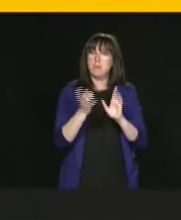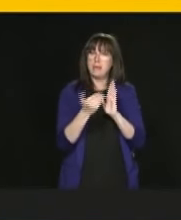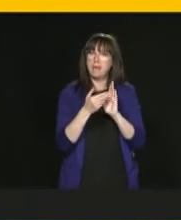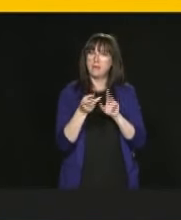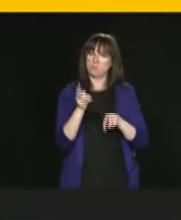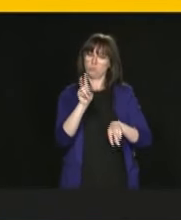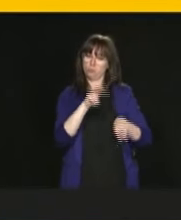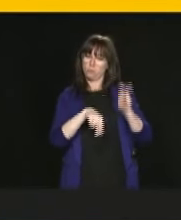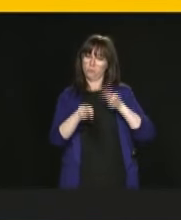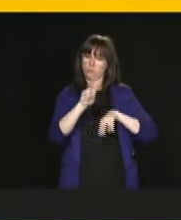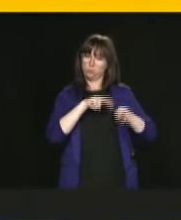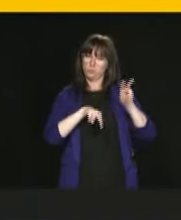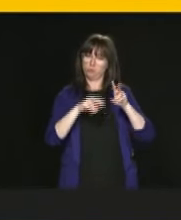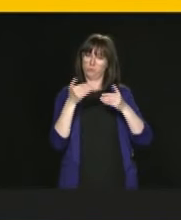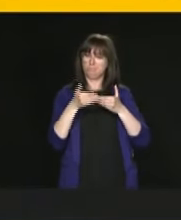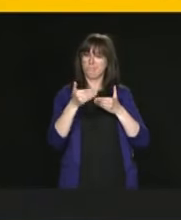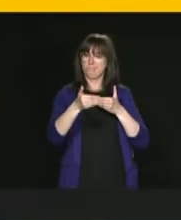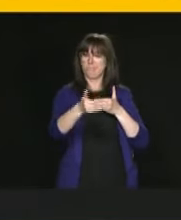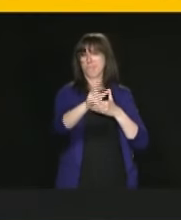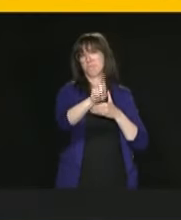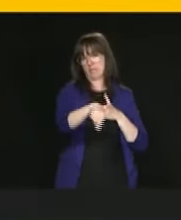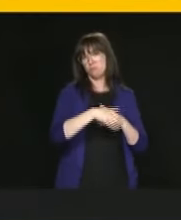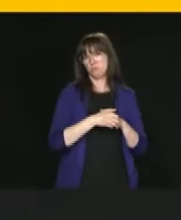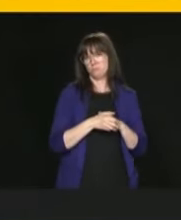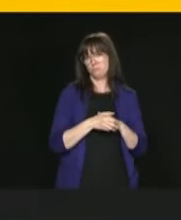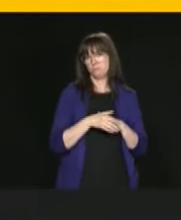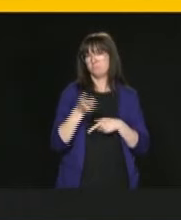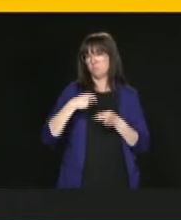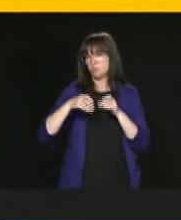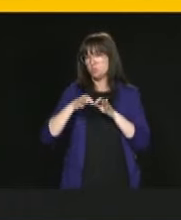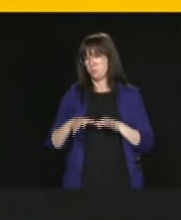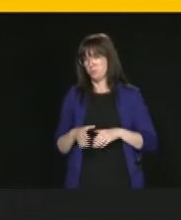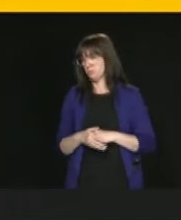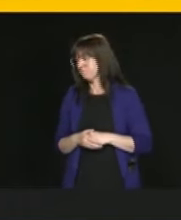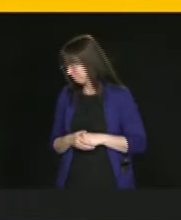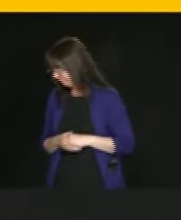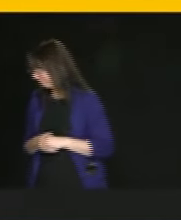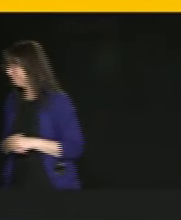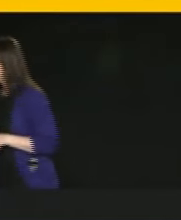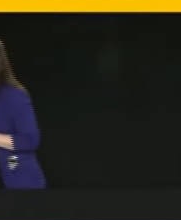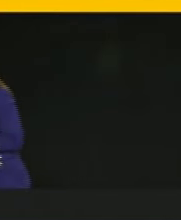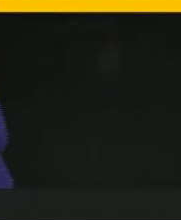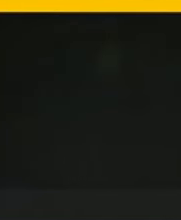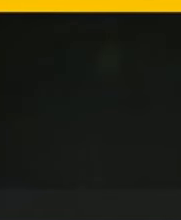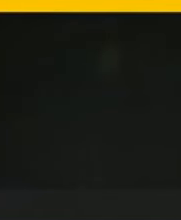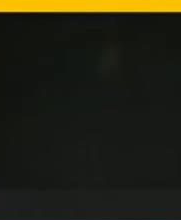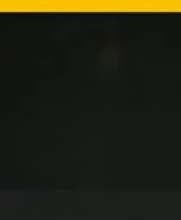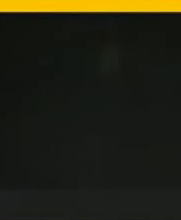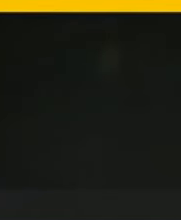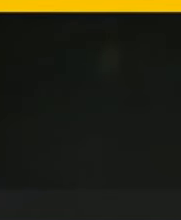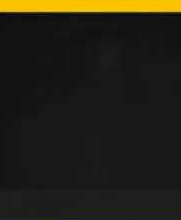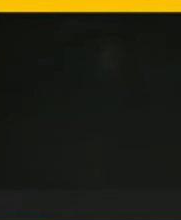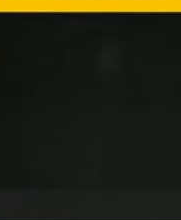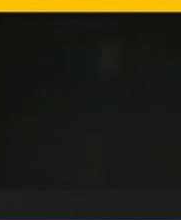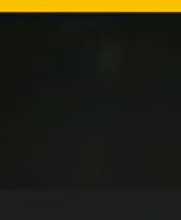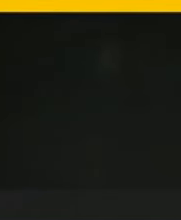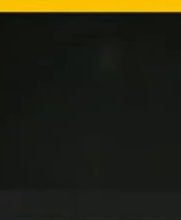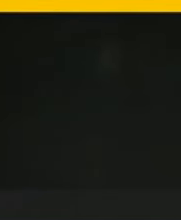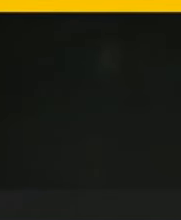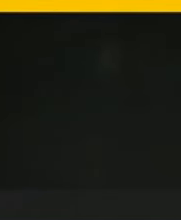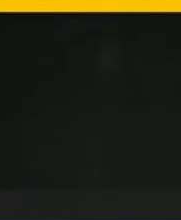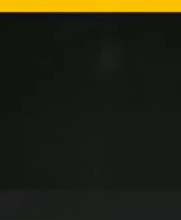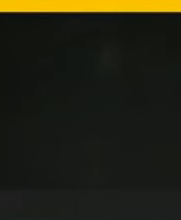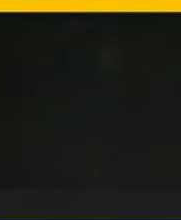and months. Thank you, Dr. Ceci met fin à la conférence de presse. Merci. This brings this press conference to a close. Thank